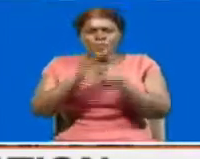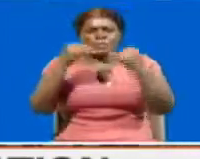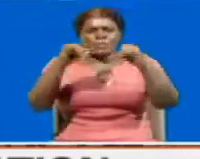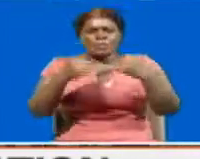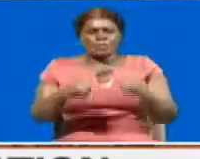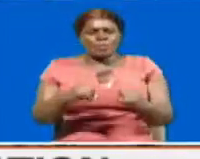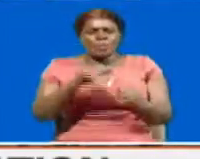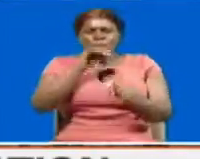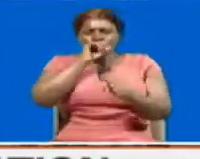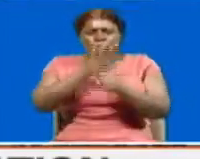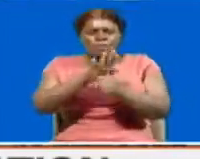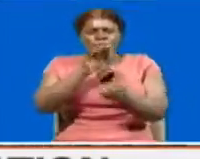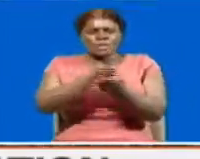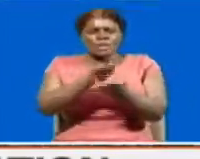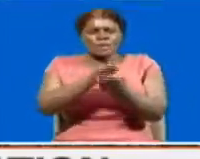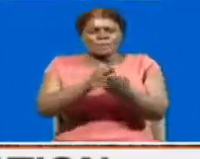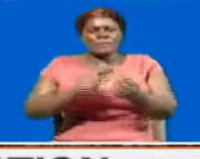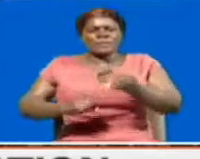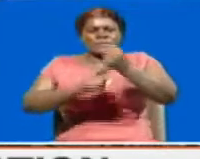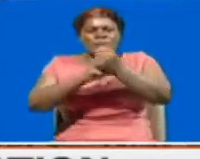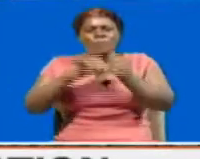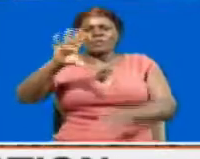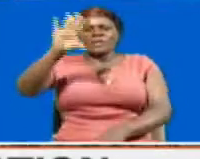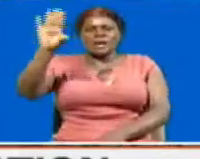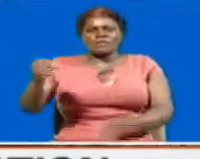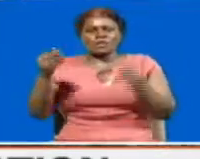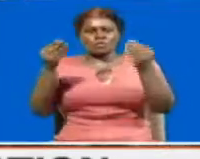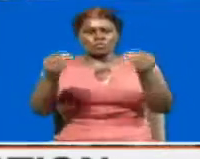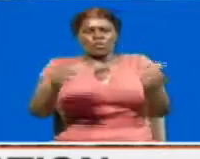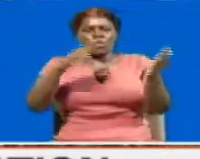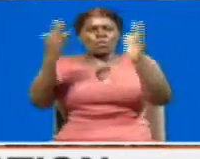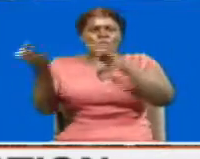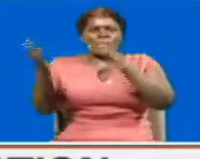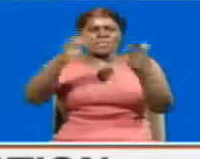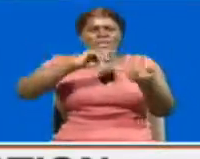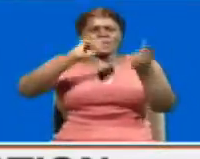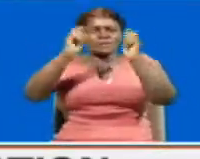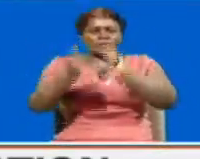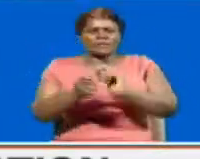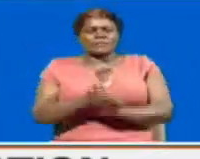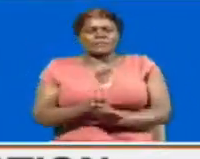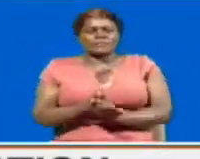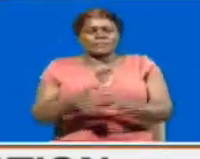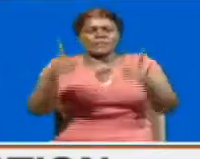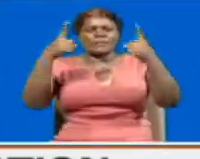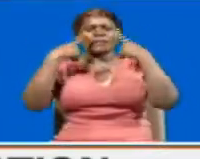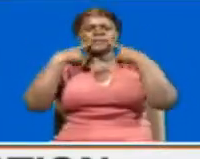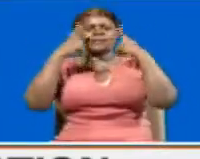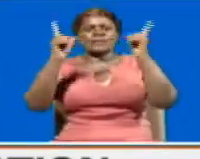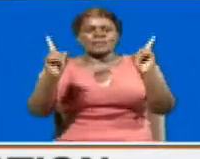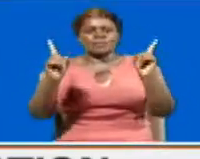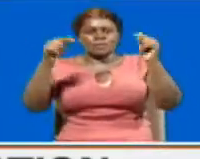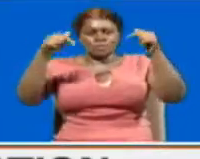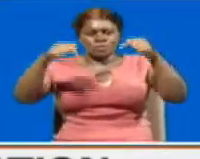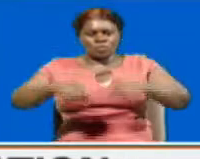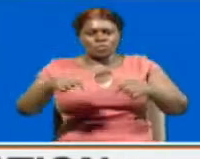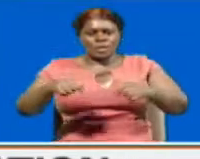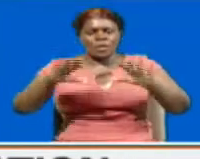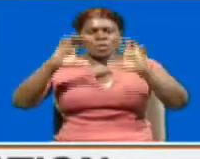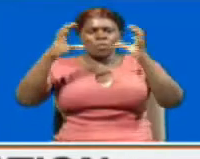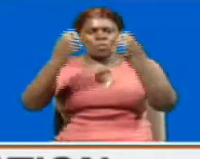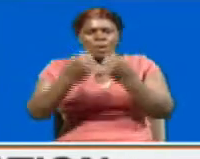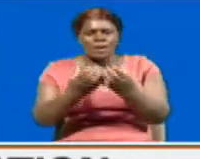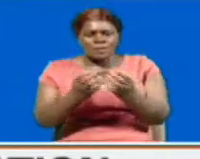past promises, and supporting the continent in addressing climate change. The declaration we make to the